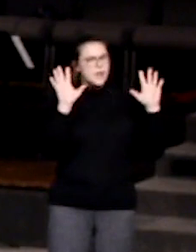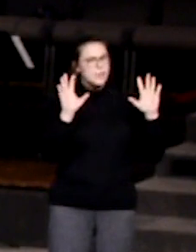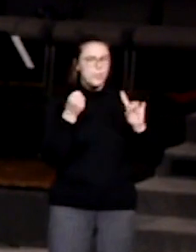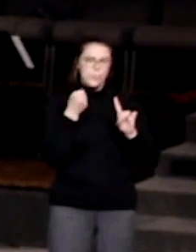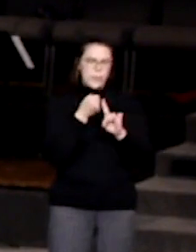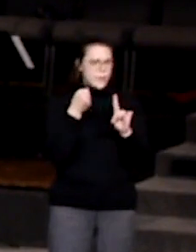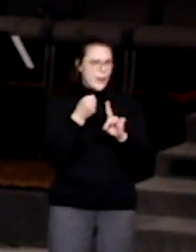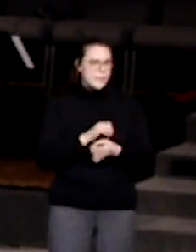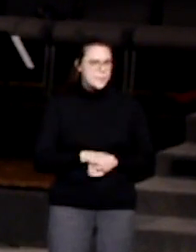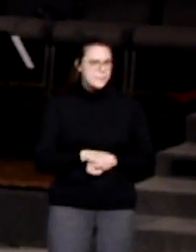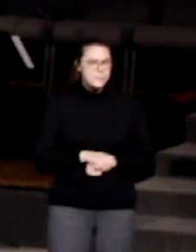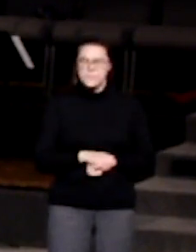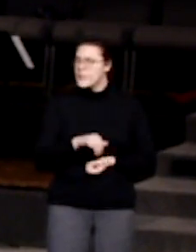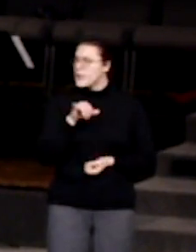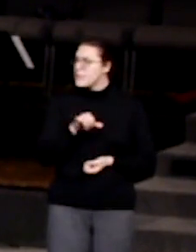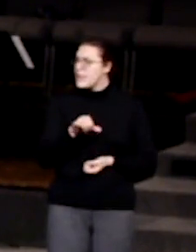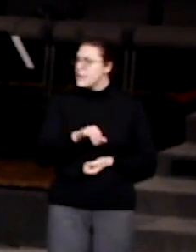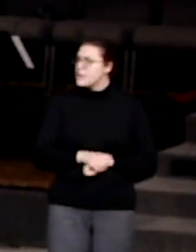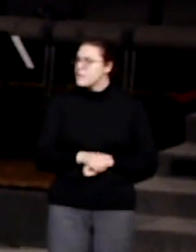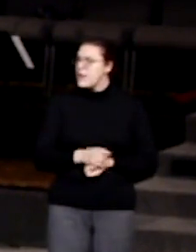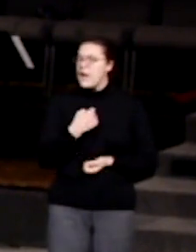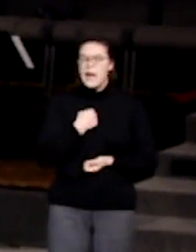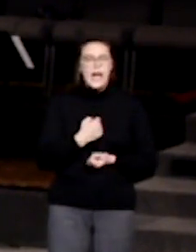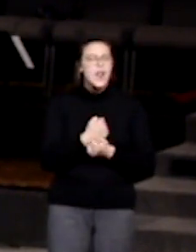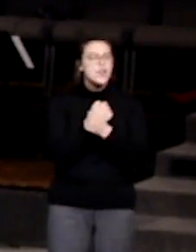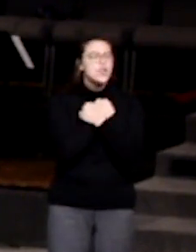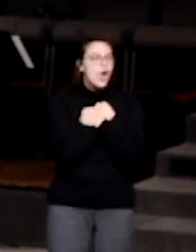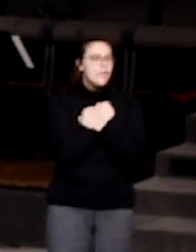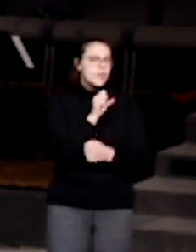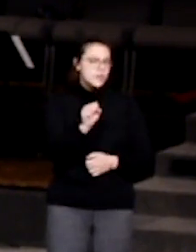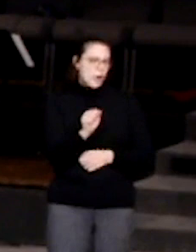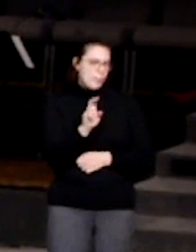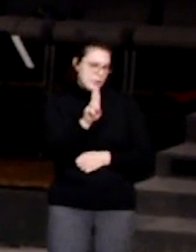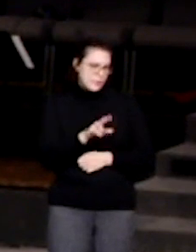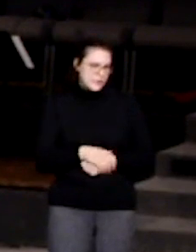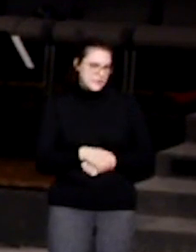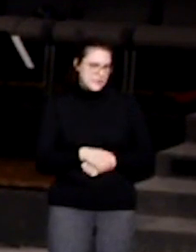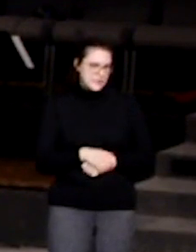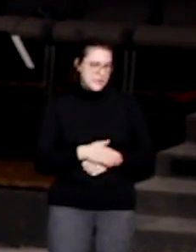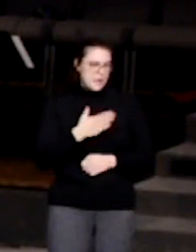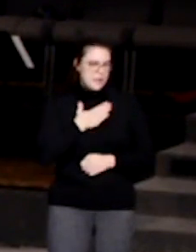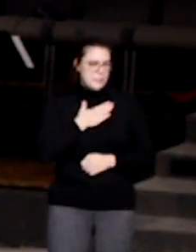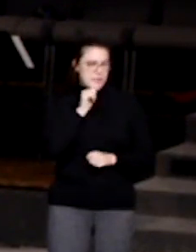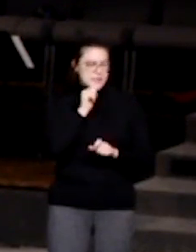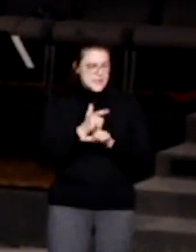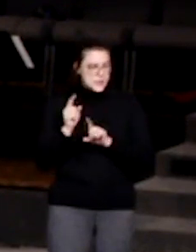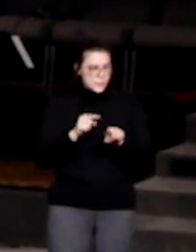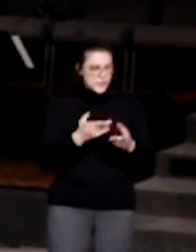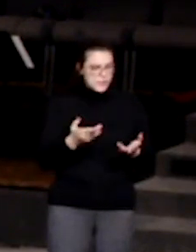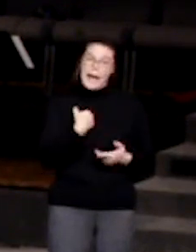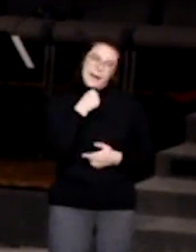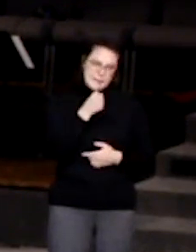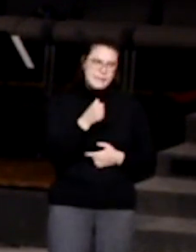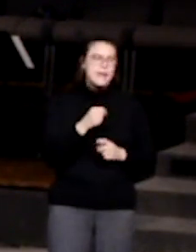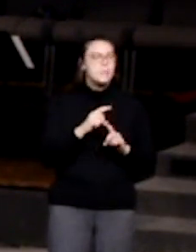away, and that is, I love Spring Arbor University. My sister went here. I didn't go here, but my sister